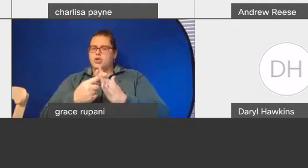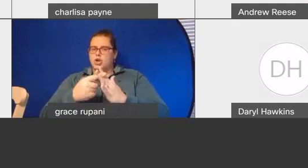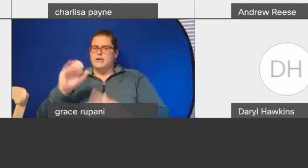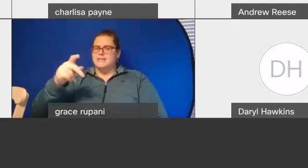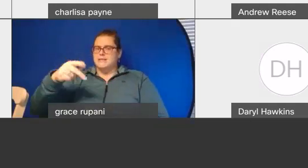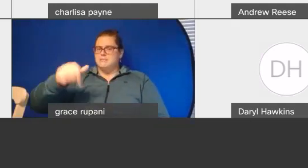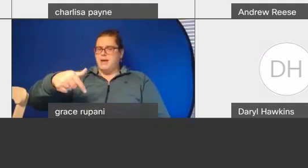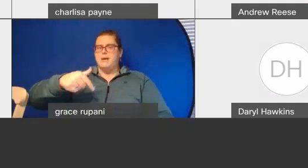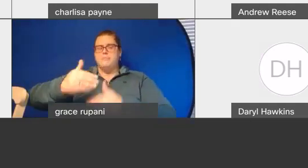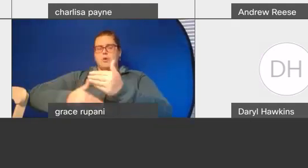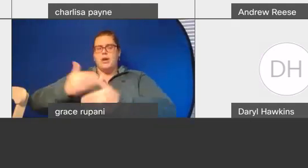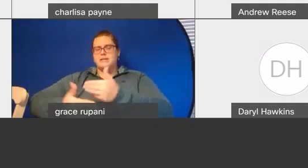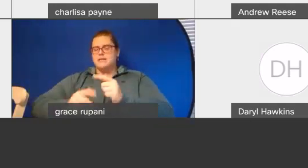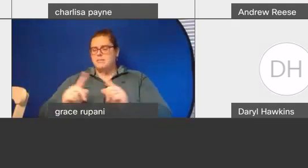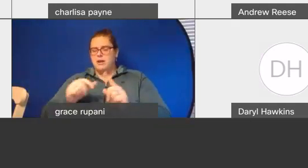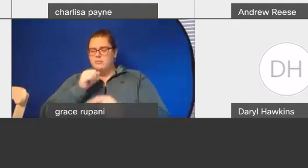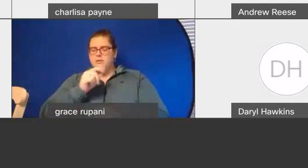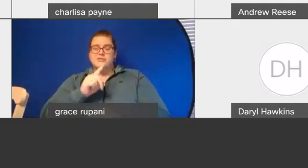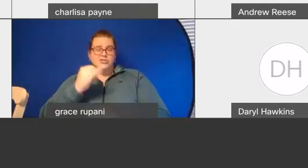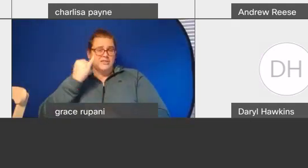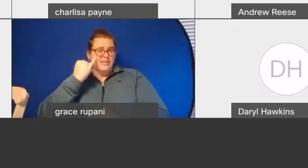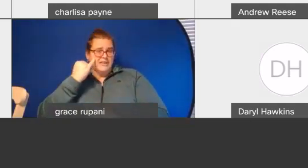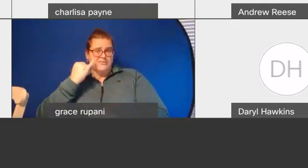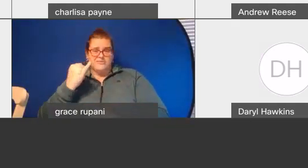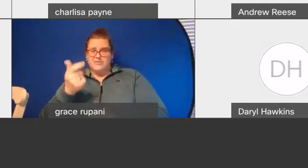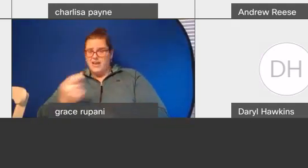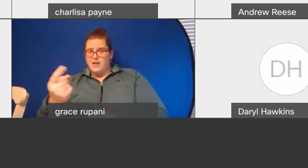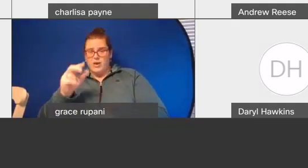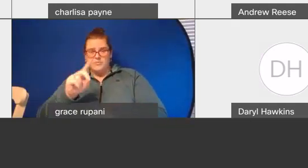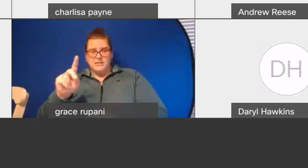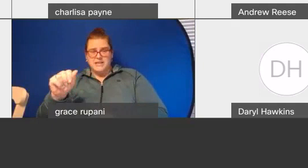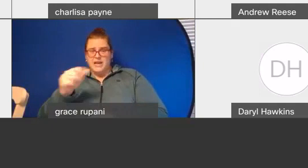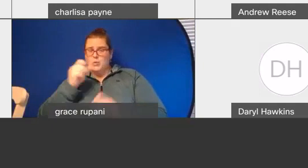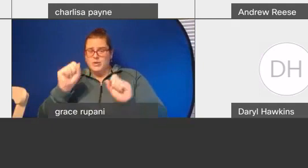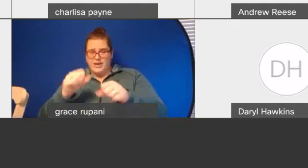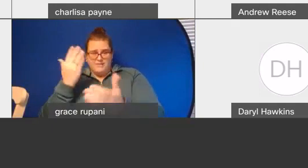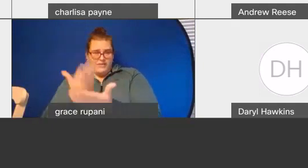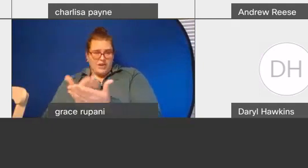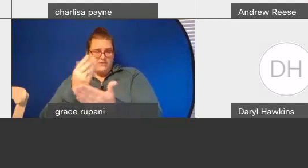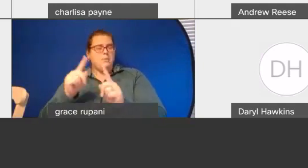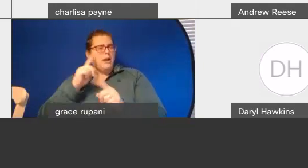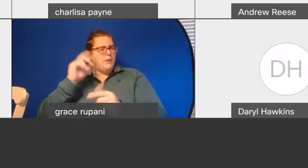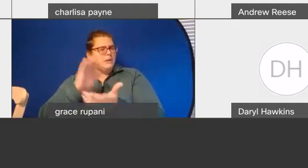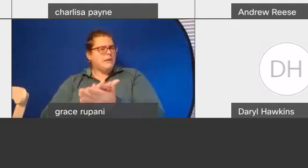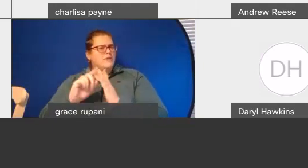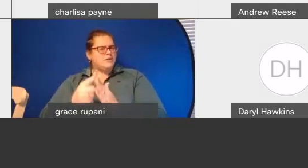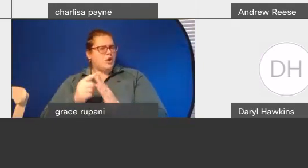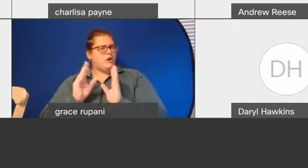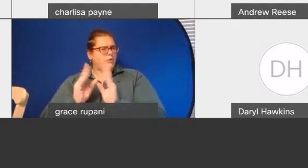there's anyone on from Health and Wellness or from DDA who can verify that, but I do believe they have started CPAC meetings.